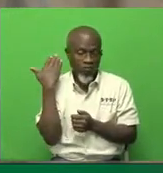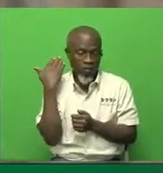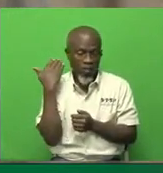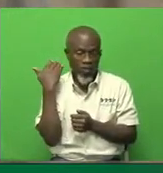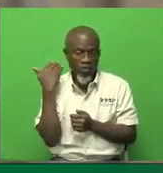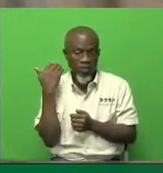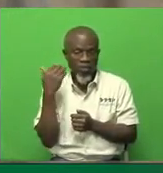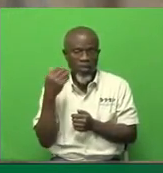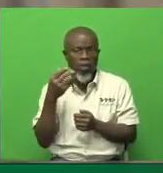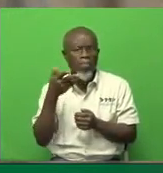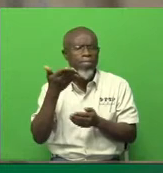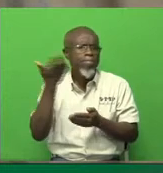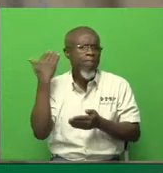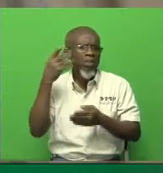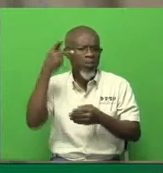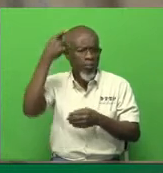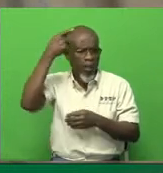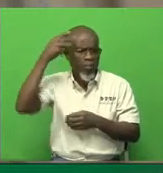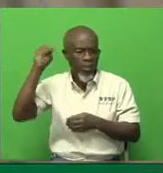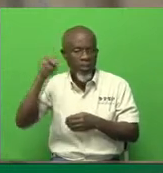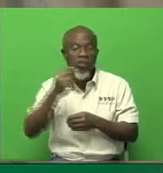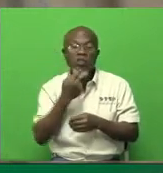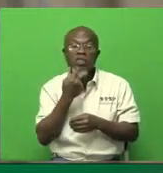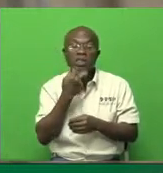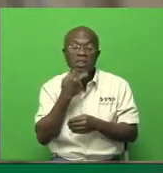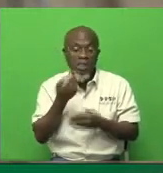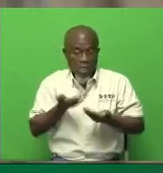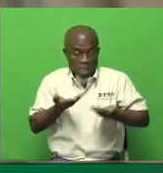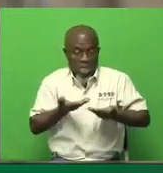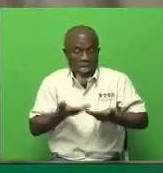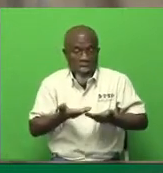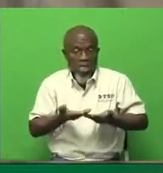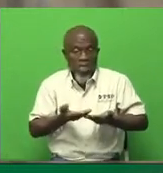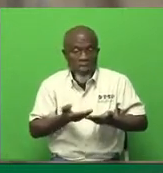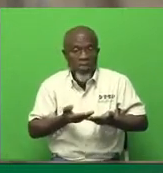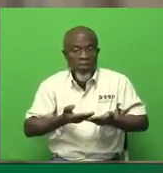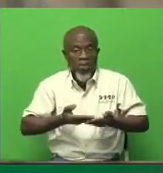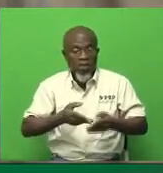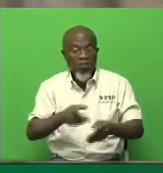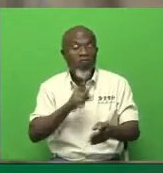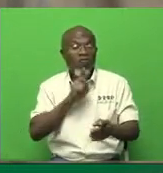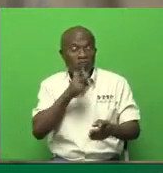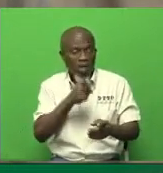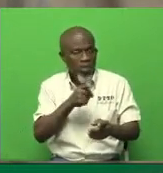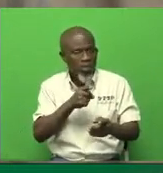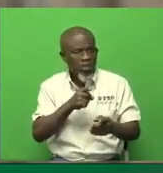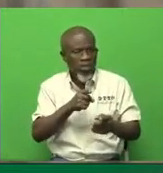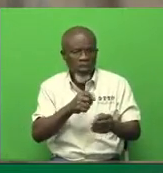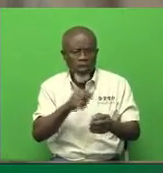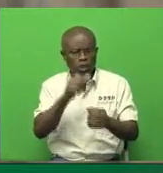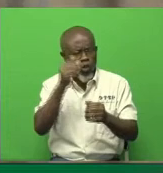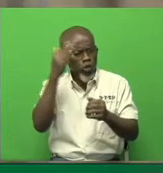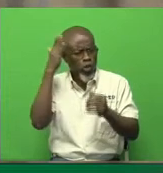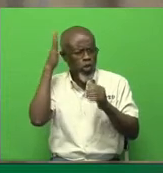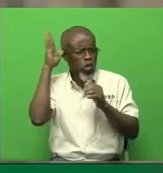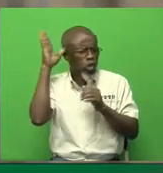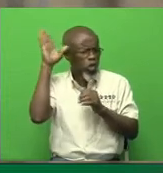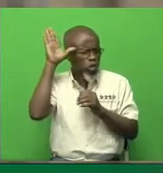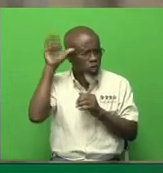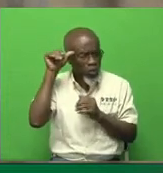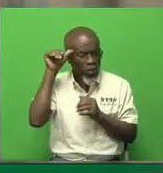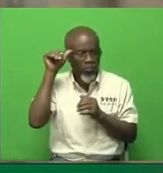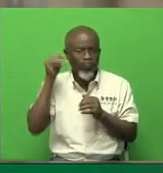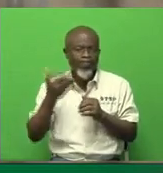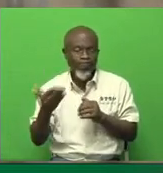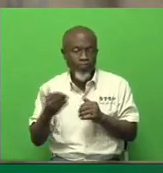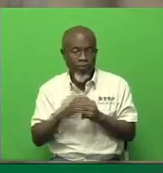stubborn thing ironically in the said was a business plan on page 174 it states